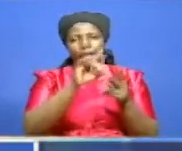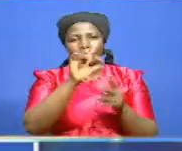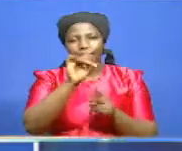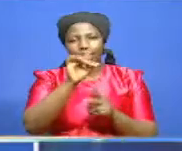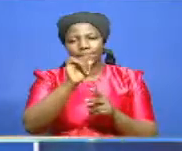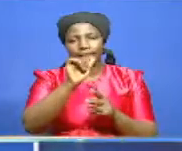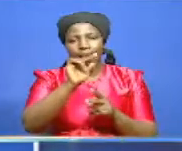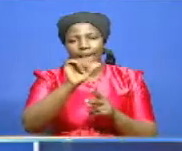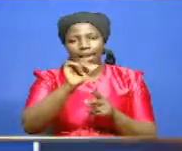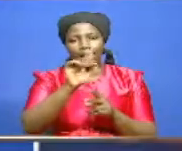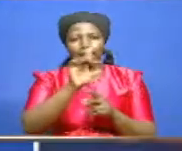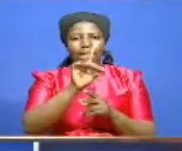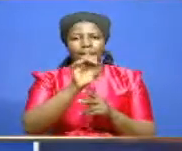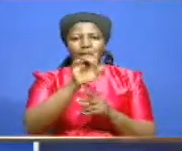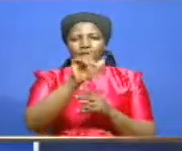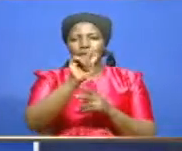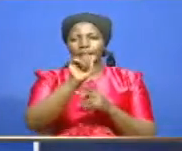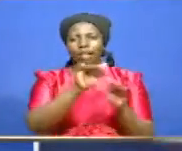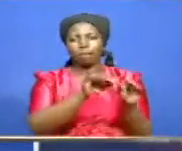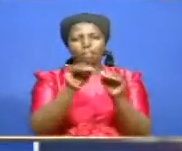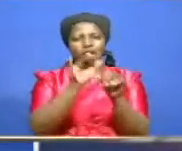families.